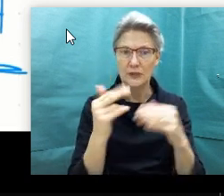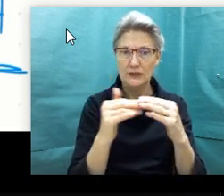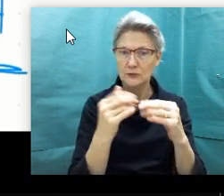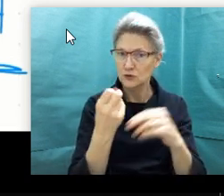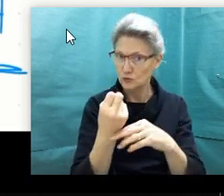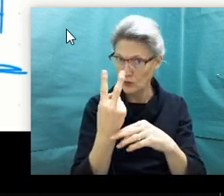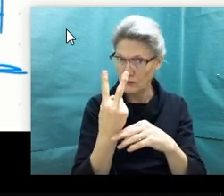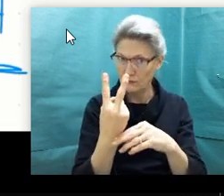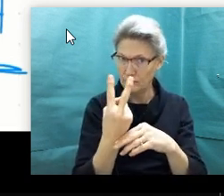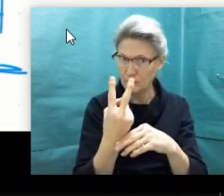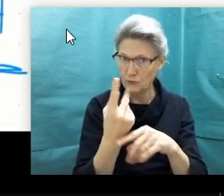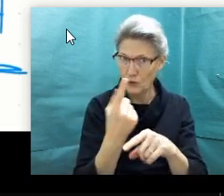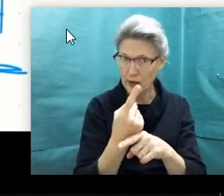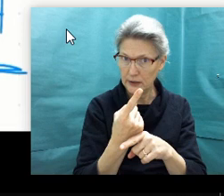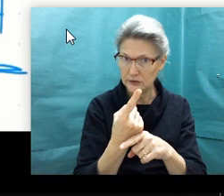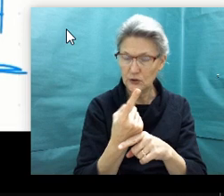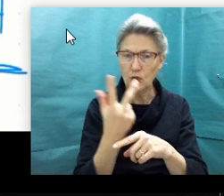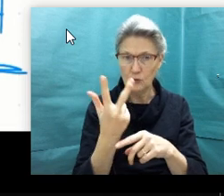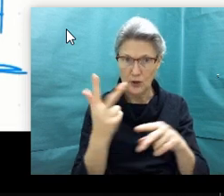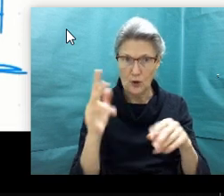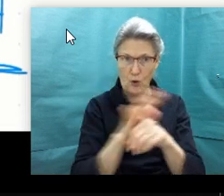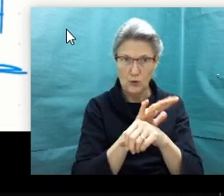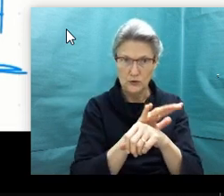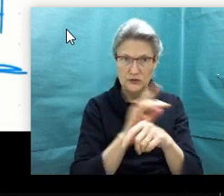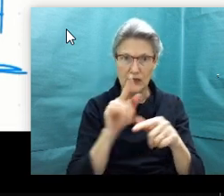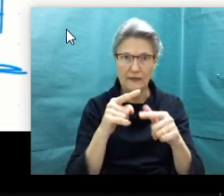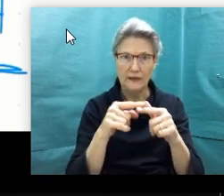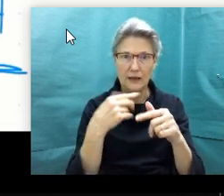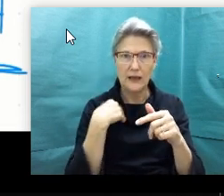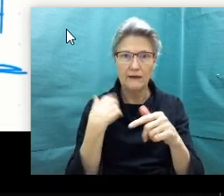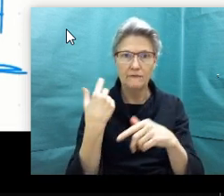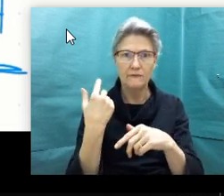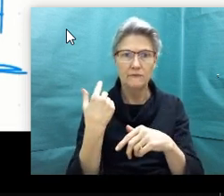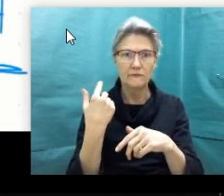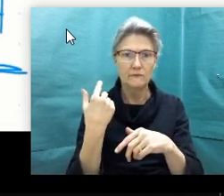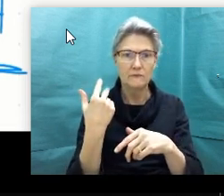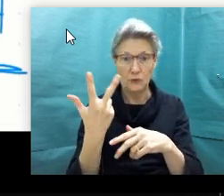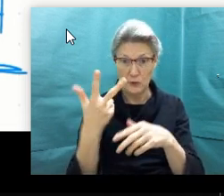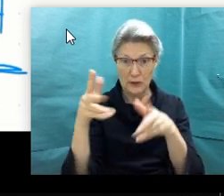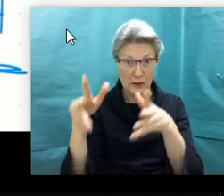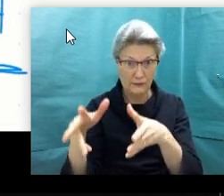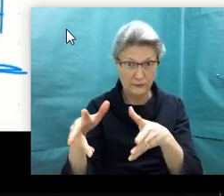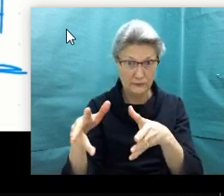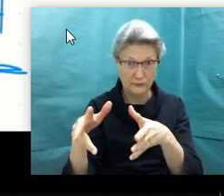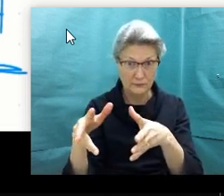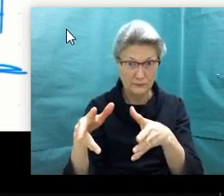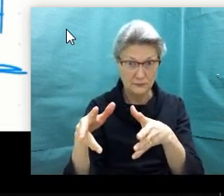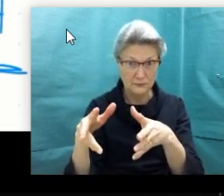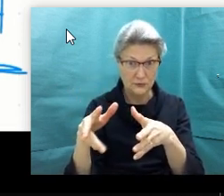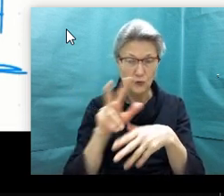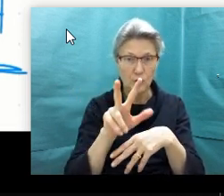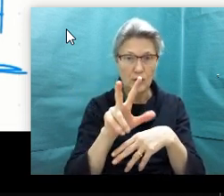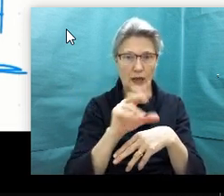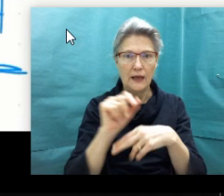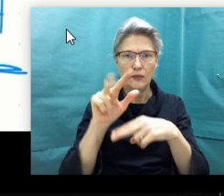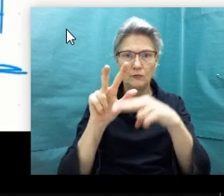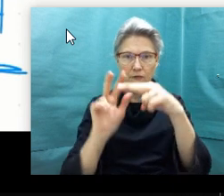is 12, right? So that's 3 wholes, and then I would have 3 left over. So that'd be